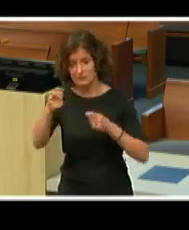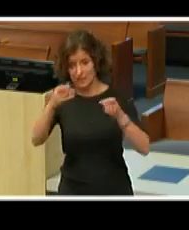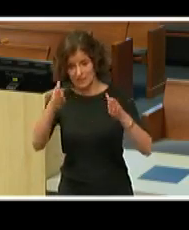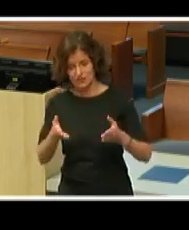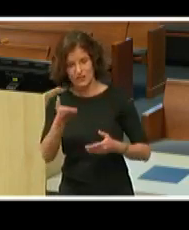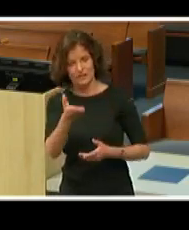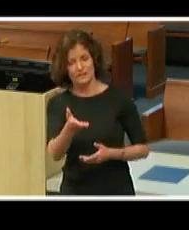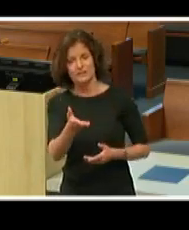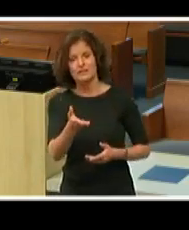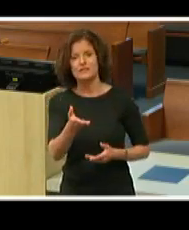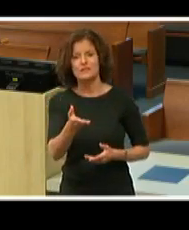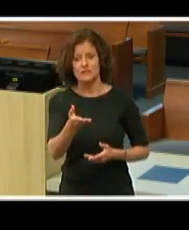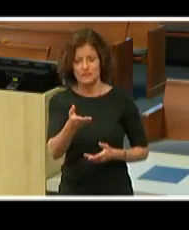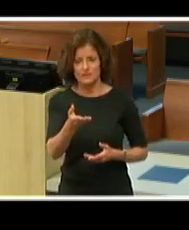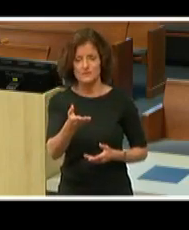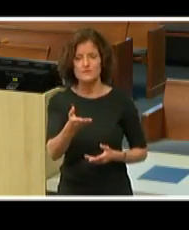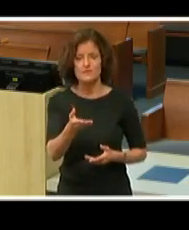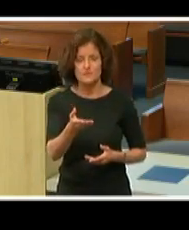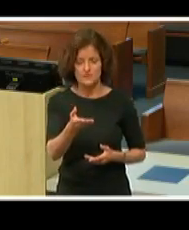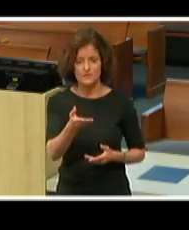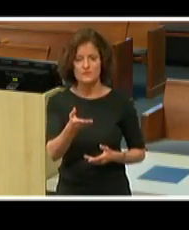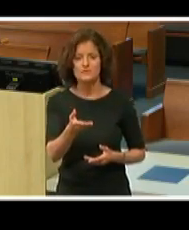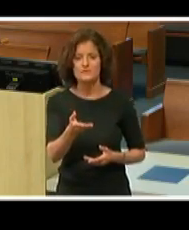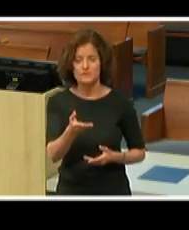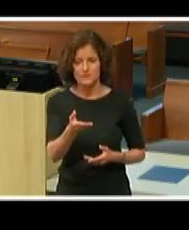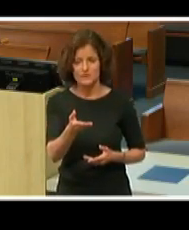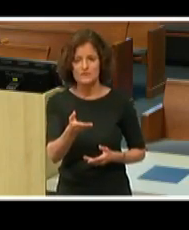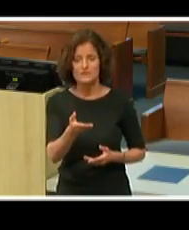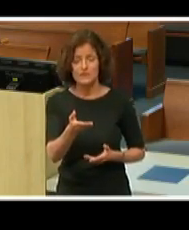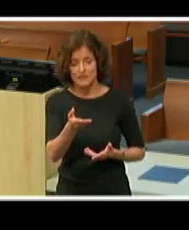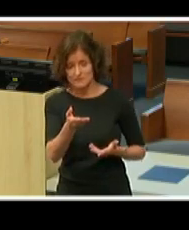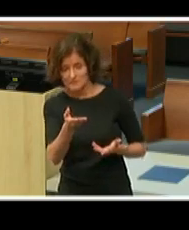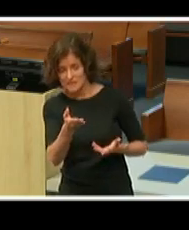who Michelle referred to, and